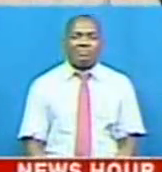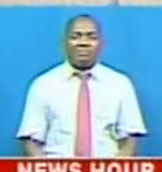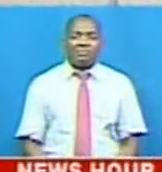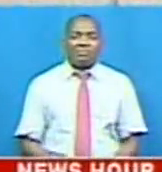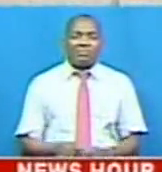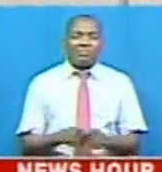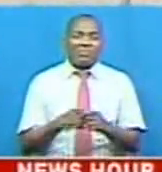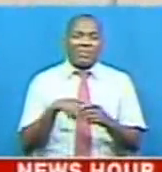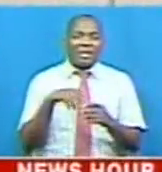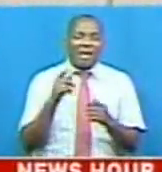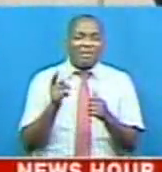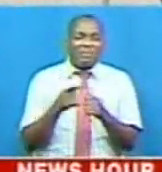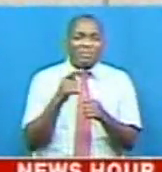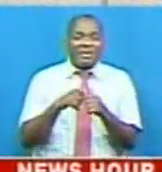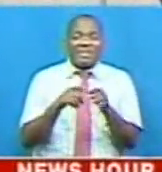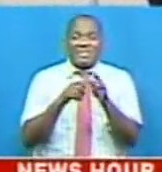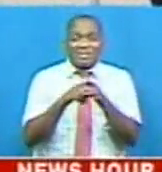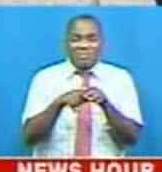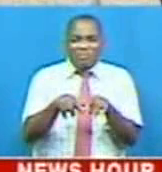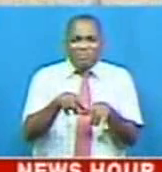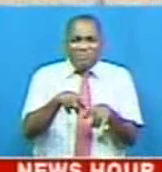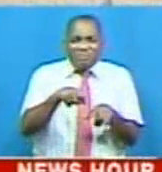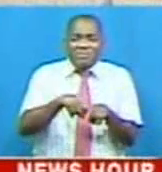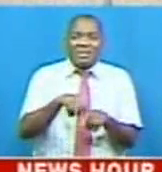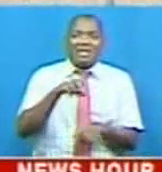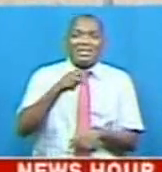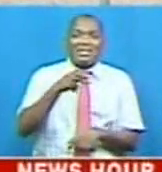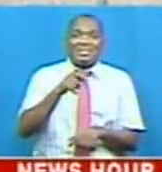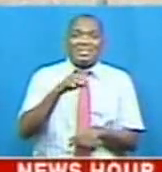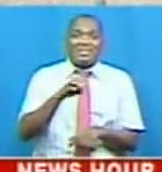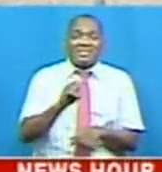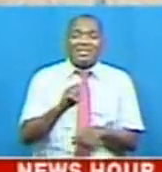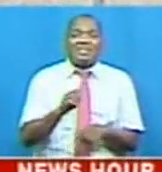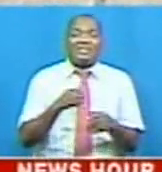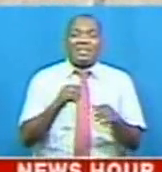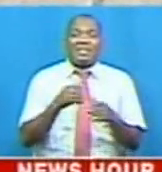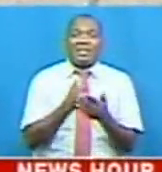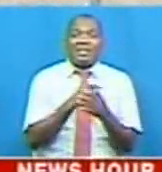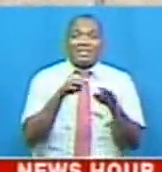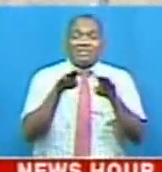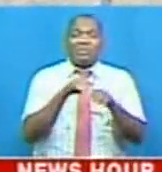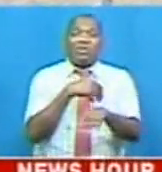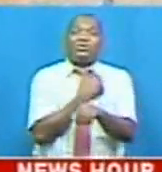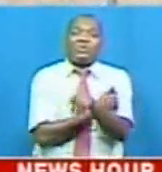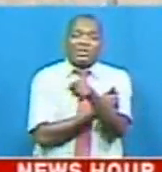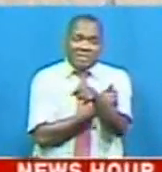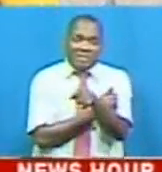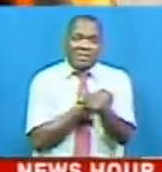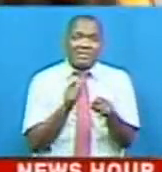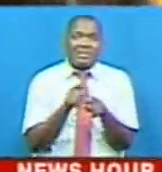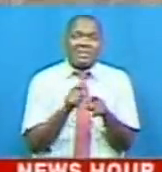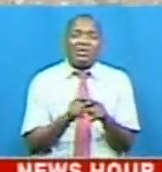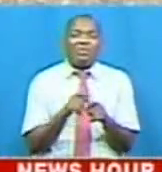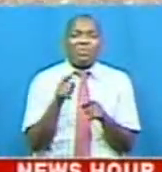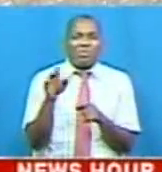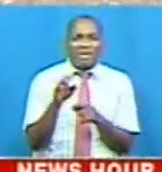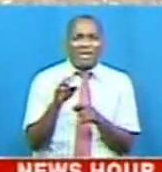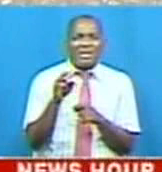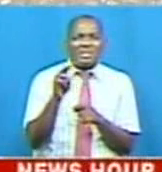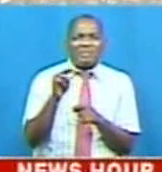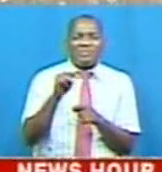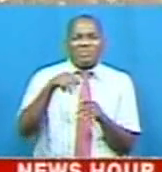The length of the first sample drilled at Shashi opposite the Ghana Standards Authority was